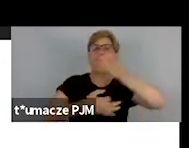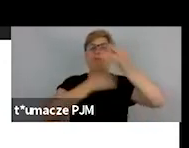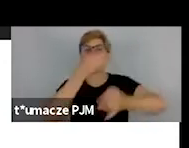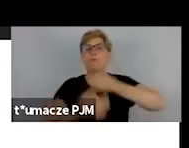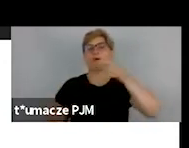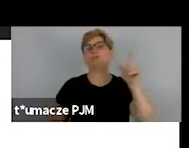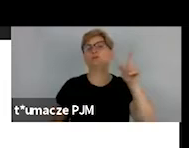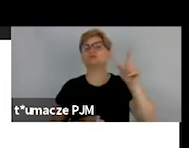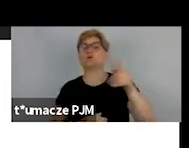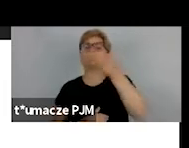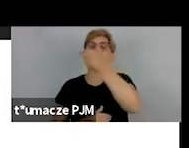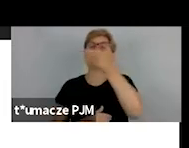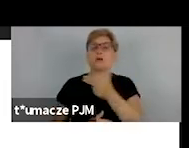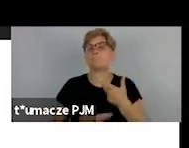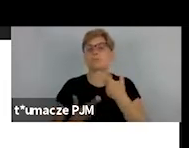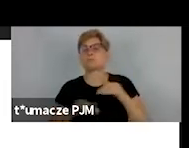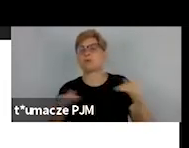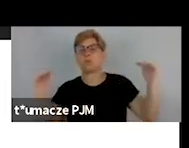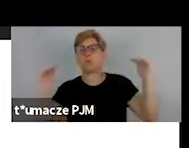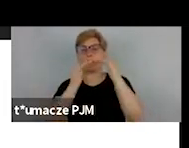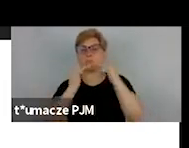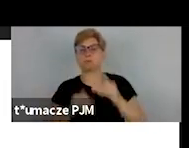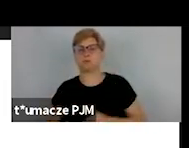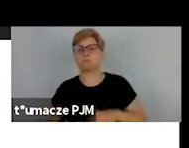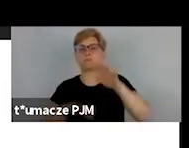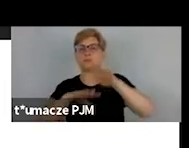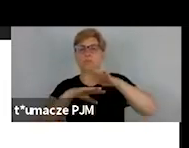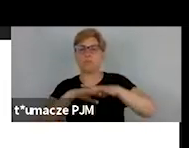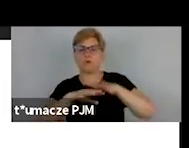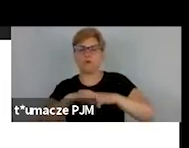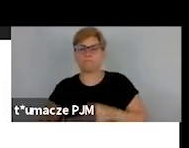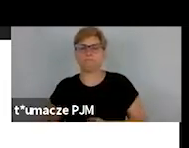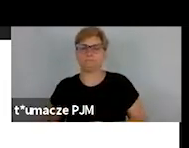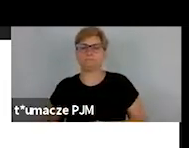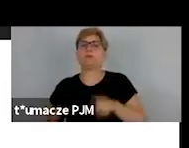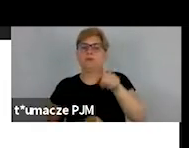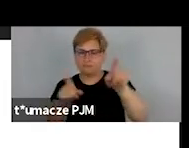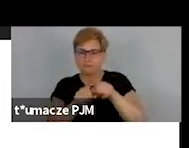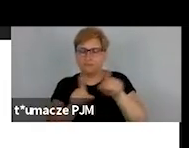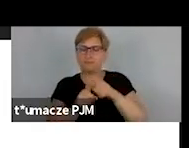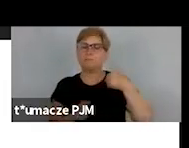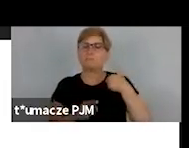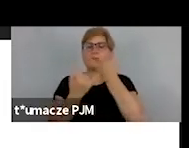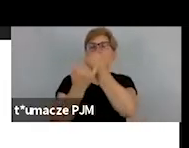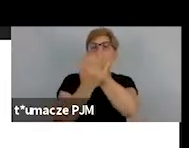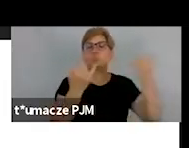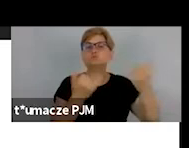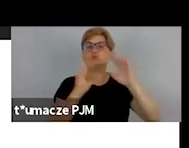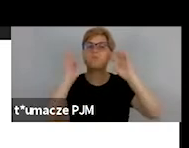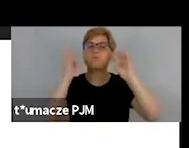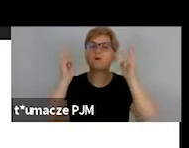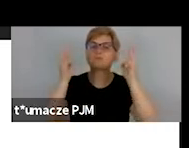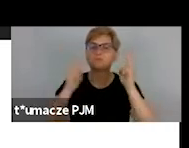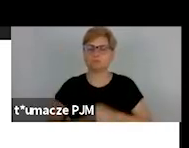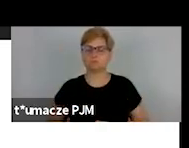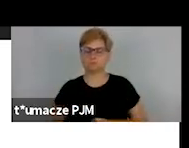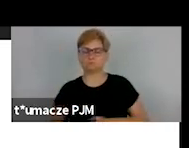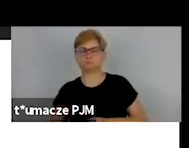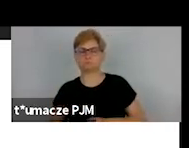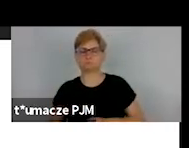And the workshops that we ran were always a starting point for community mobilization and activism. So it would be a 2 or a 4-day